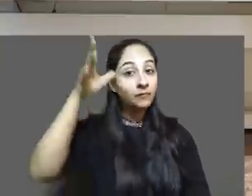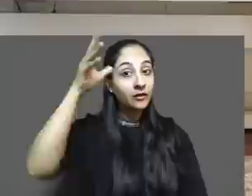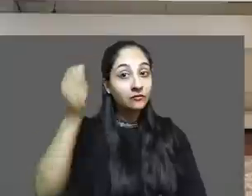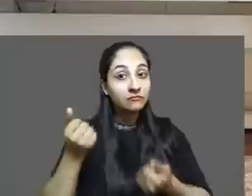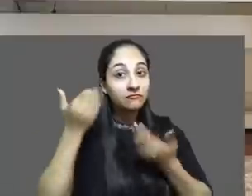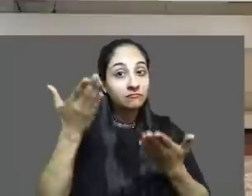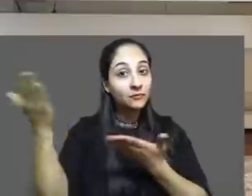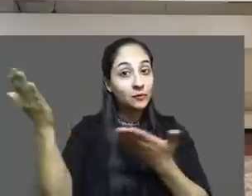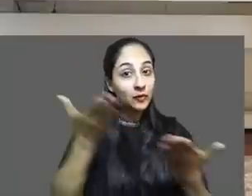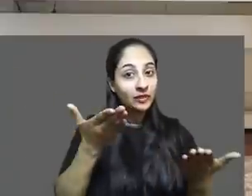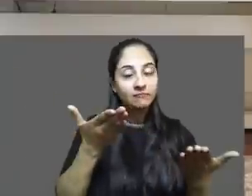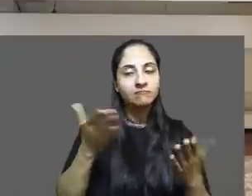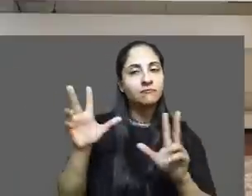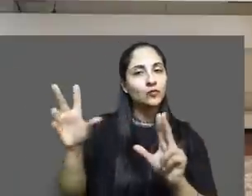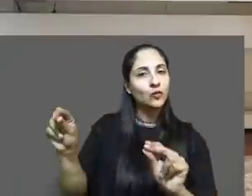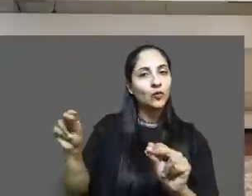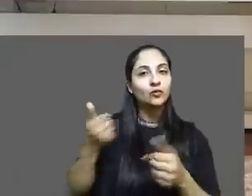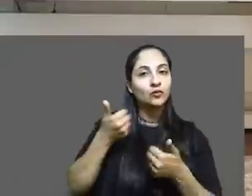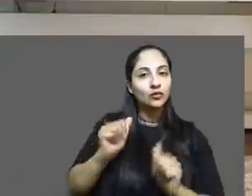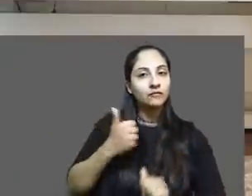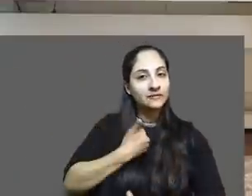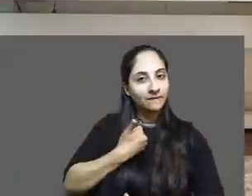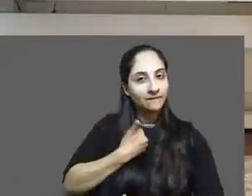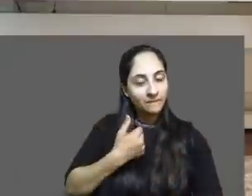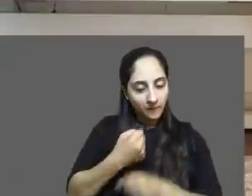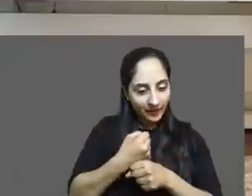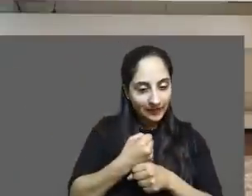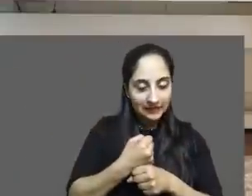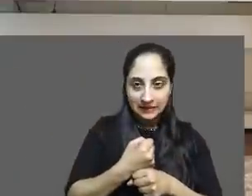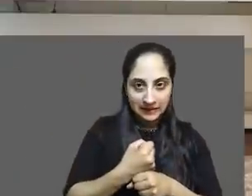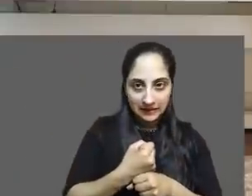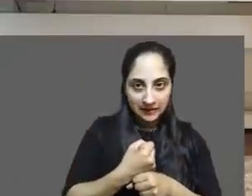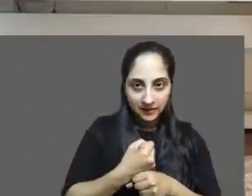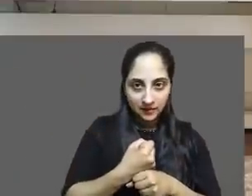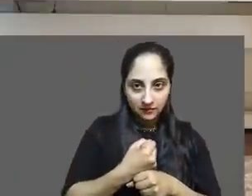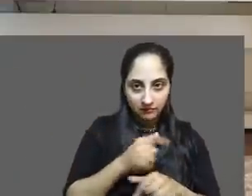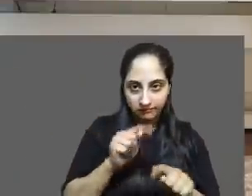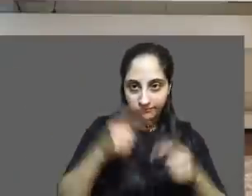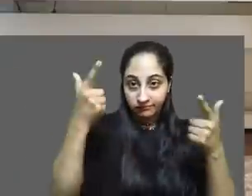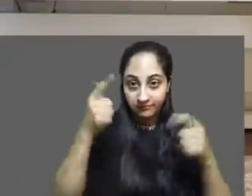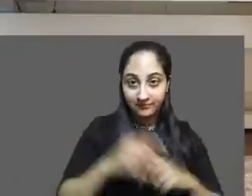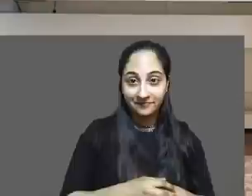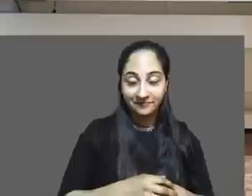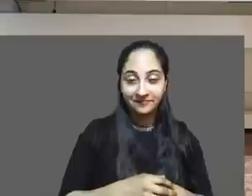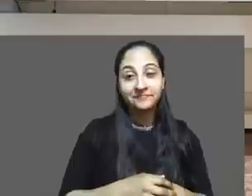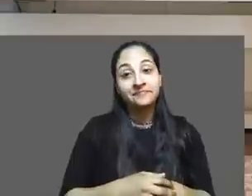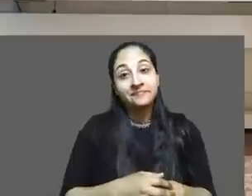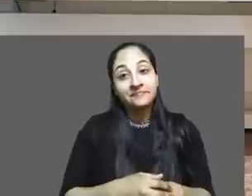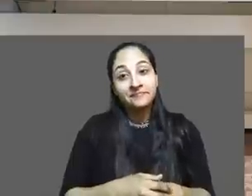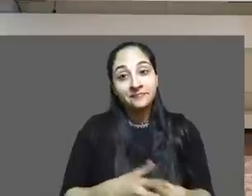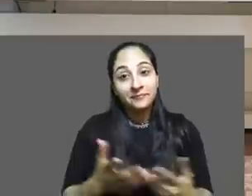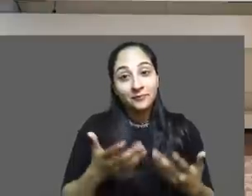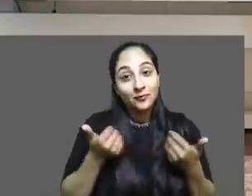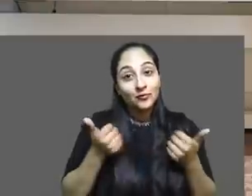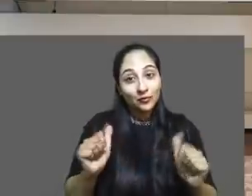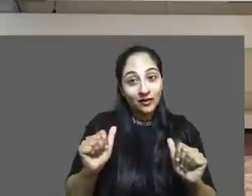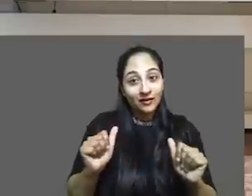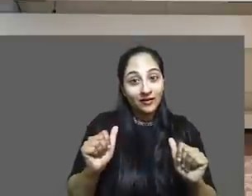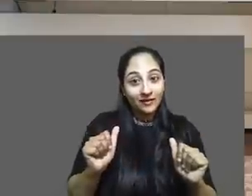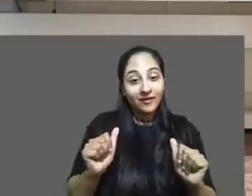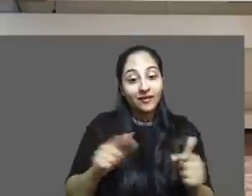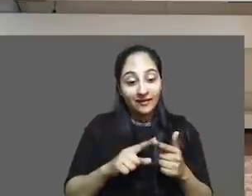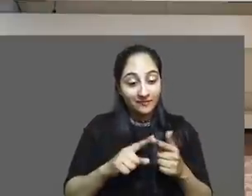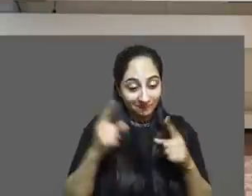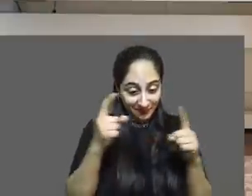some off. Instead, we overcooked the meat and over-seasoned the rice, and it turned out not so great. But you know what? At least